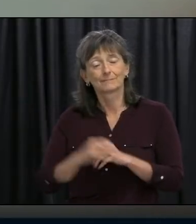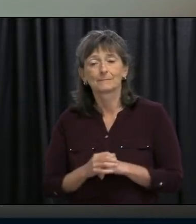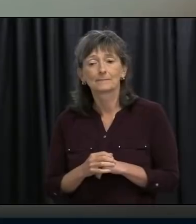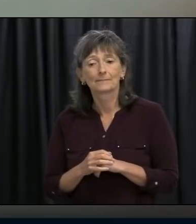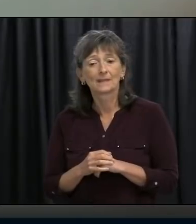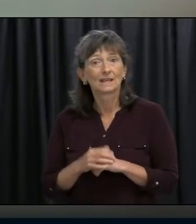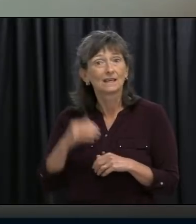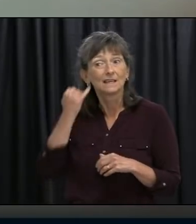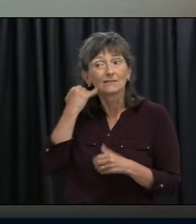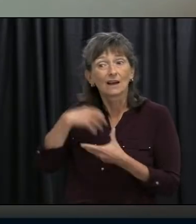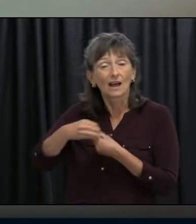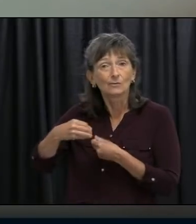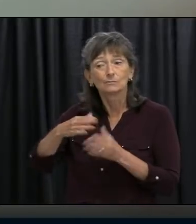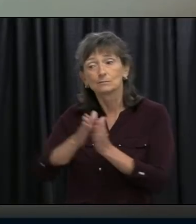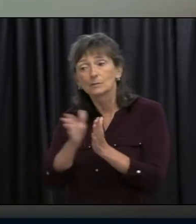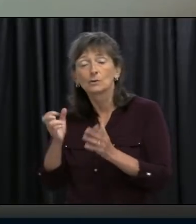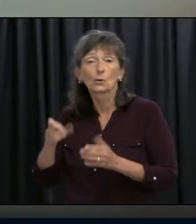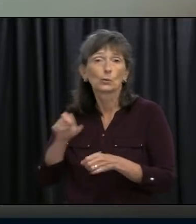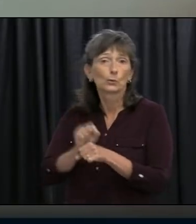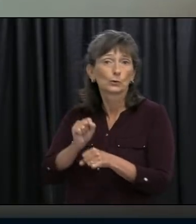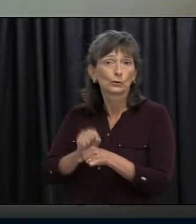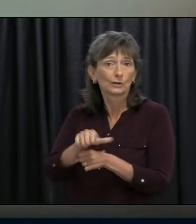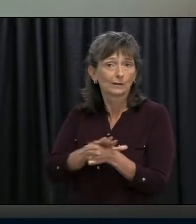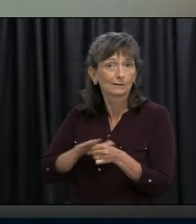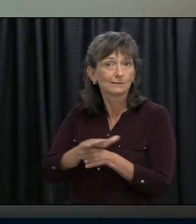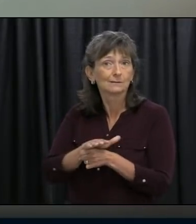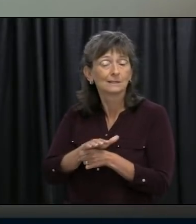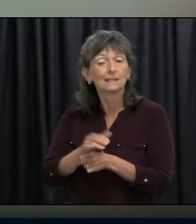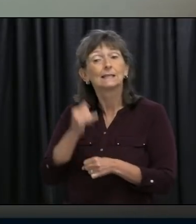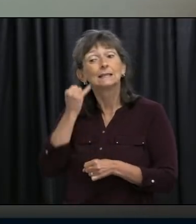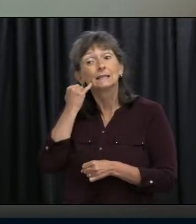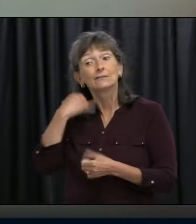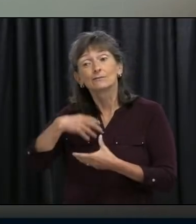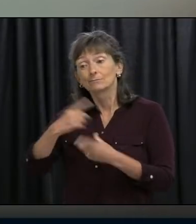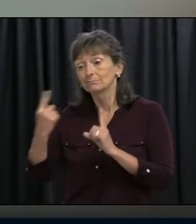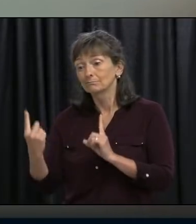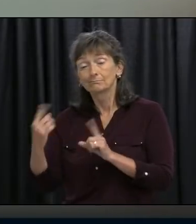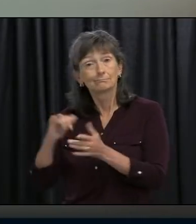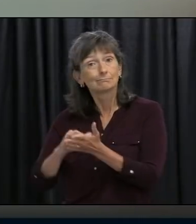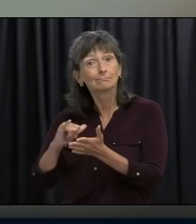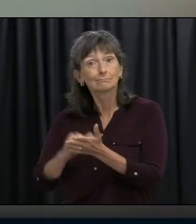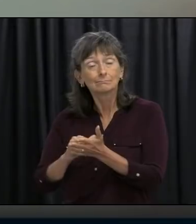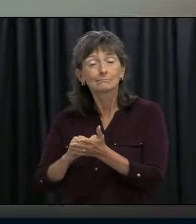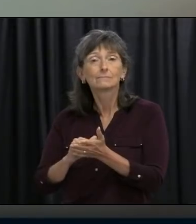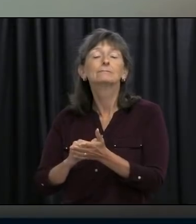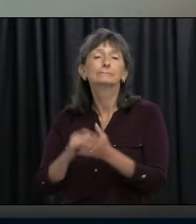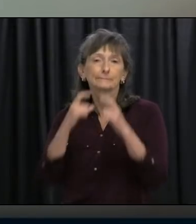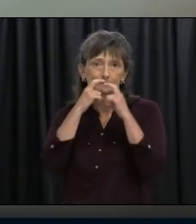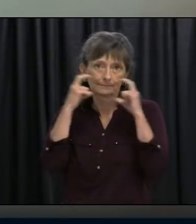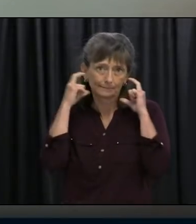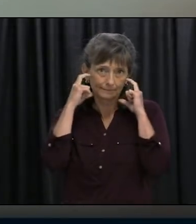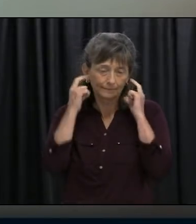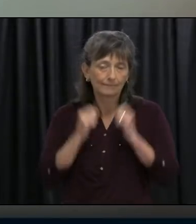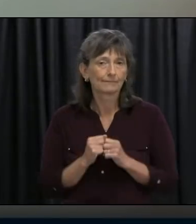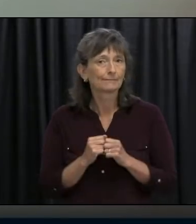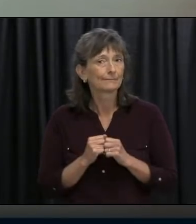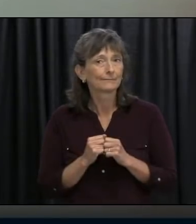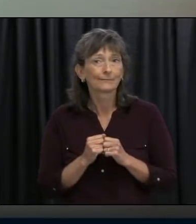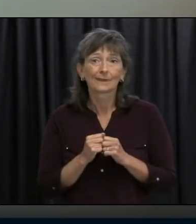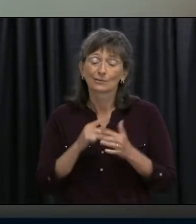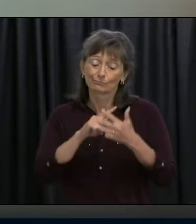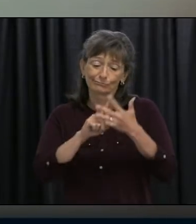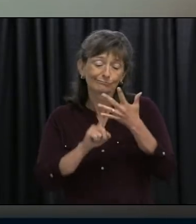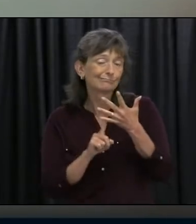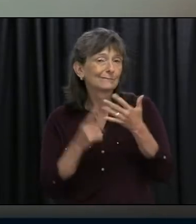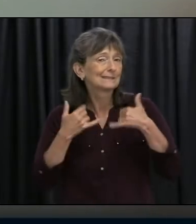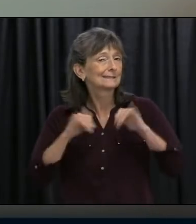the workplace or public spaces, and wear a non-medical mask when that is not possible. These protective measures remain our best